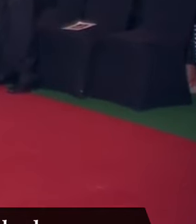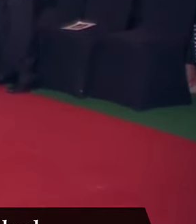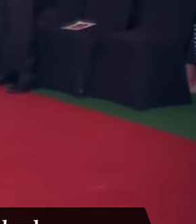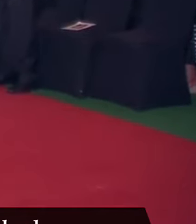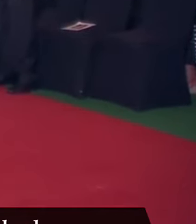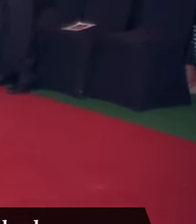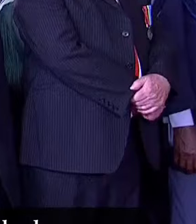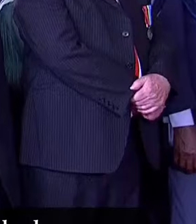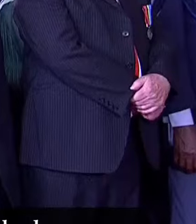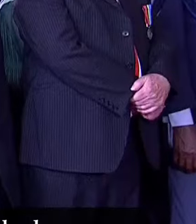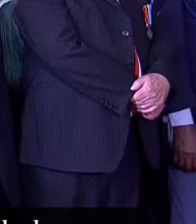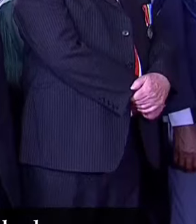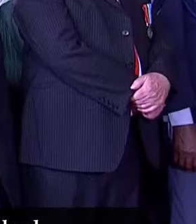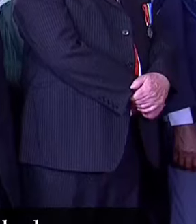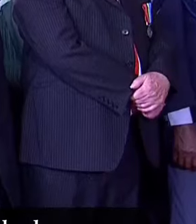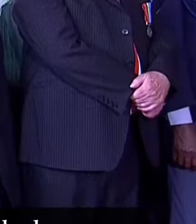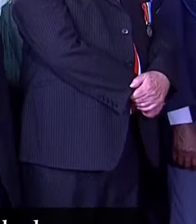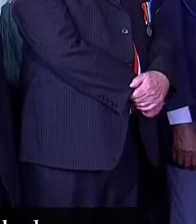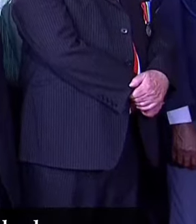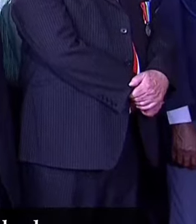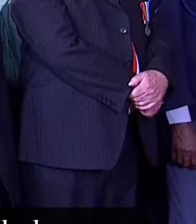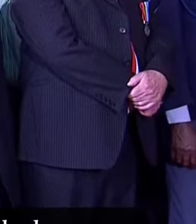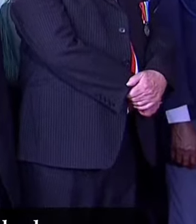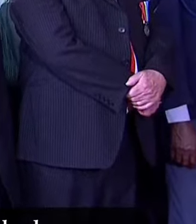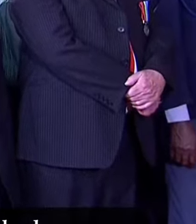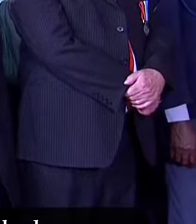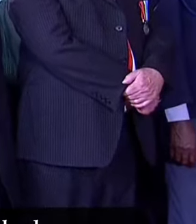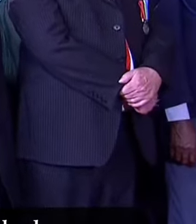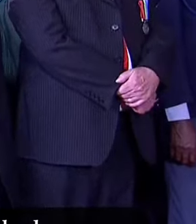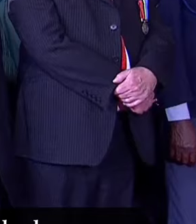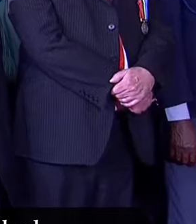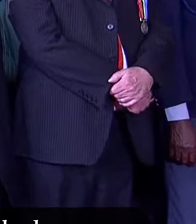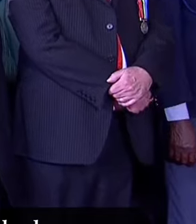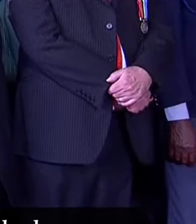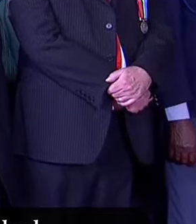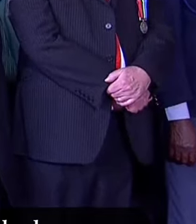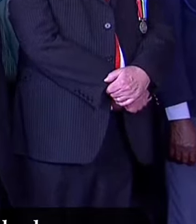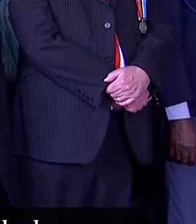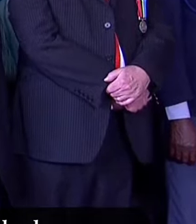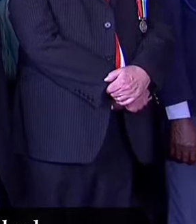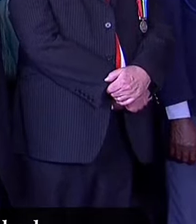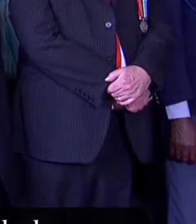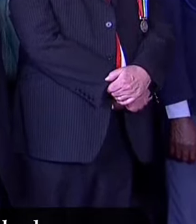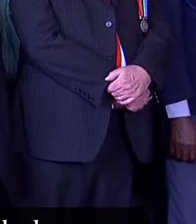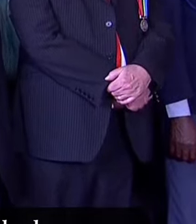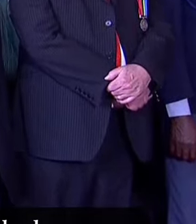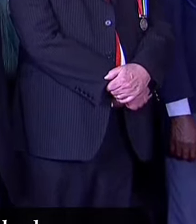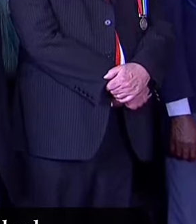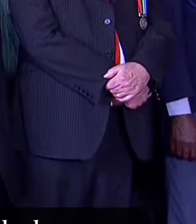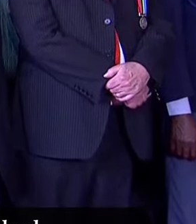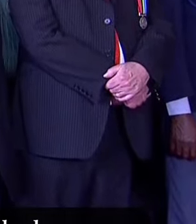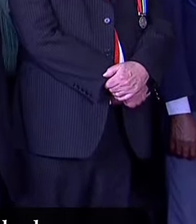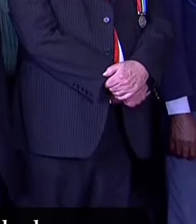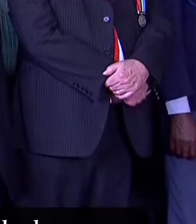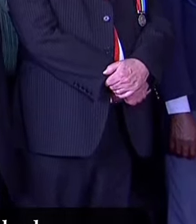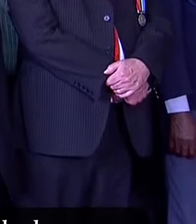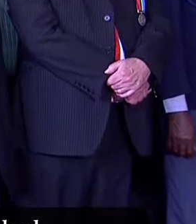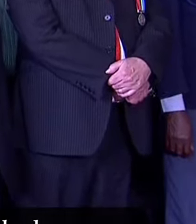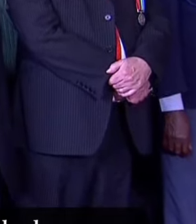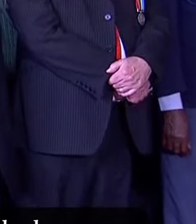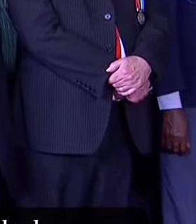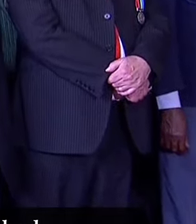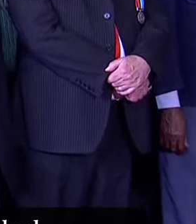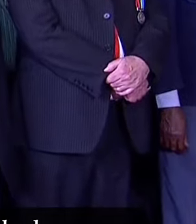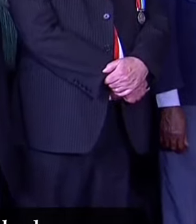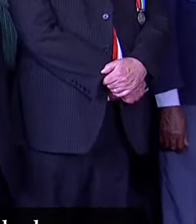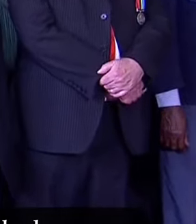prayer on the lawn outside. Can I ask members of the Muslim community to come forward